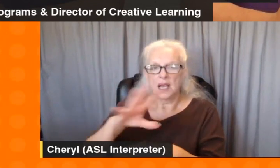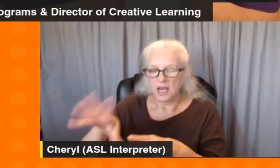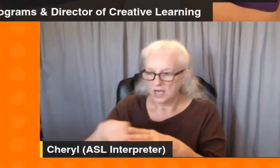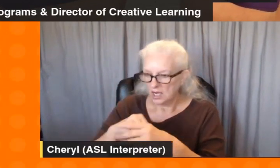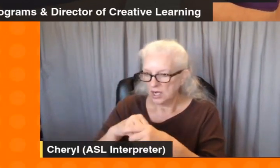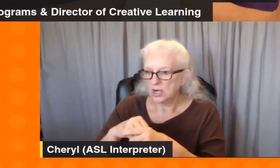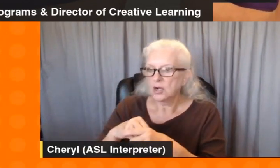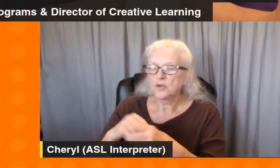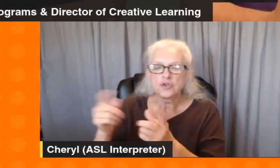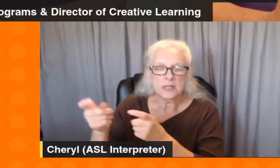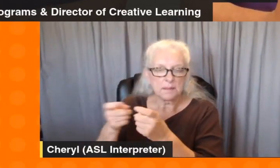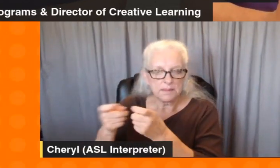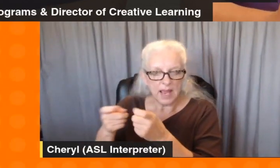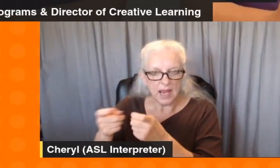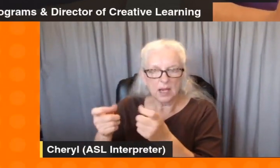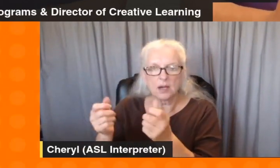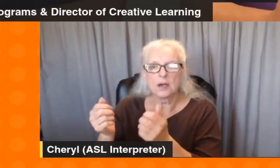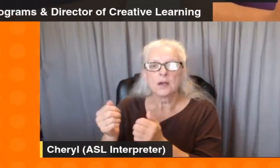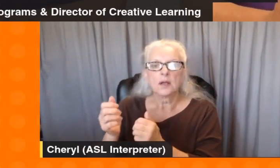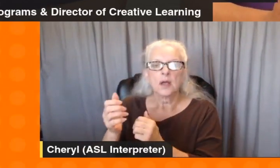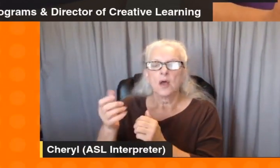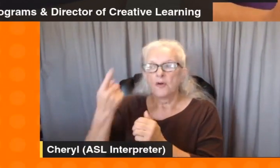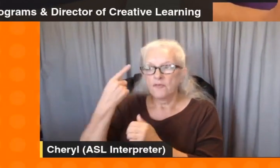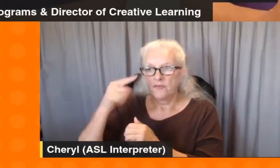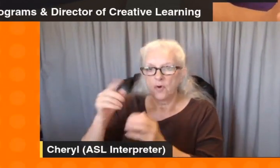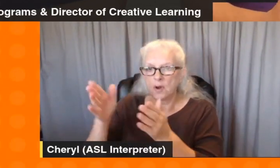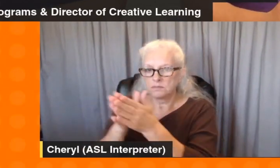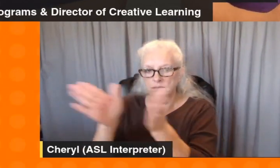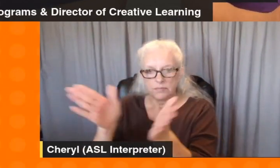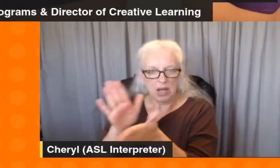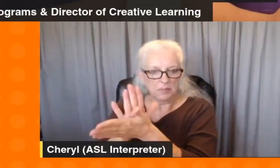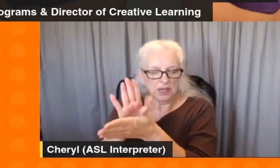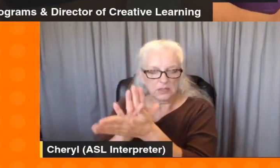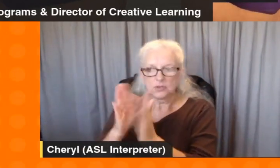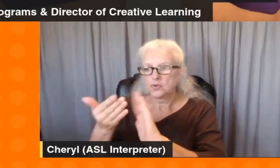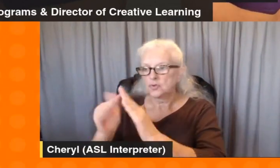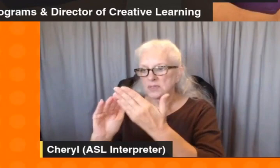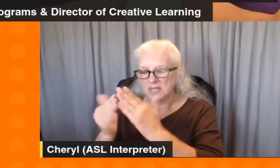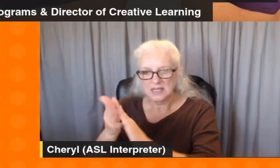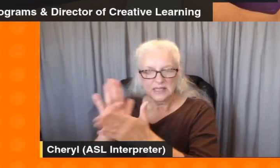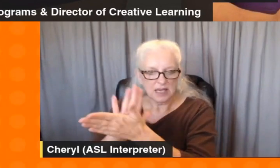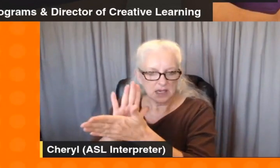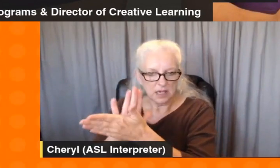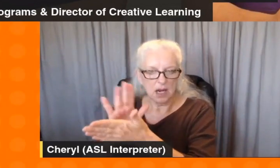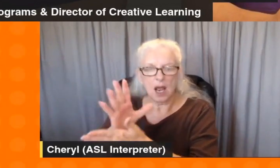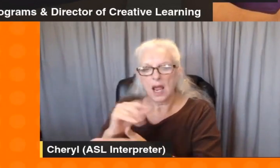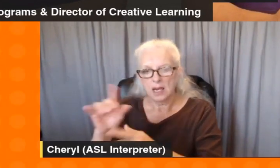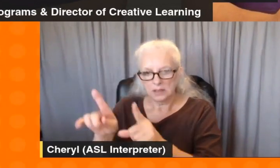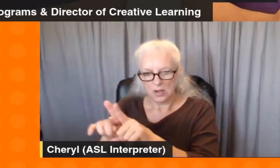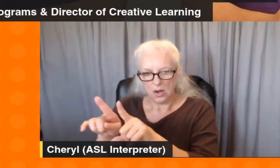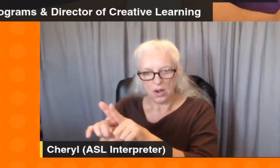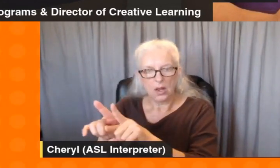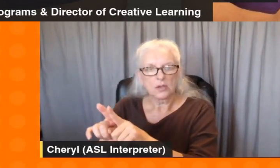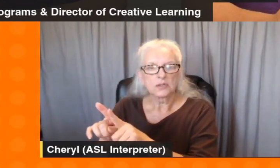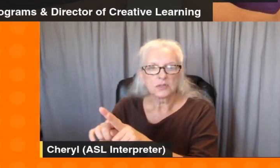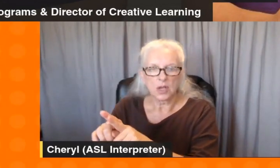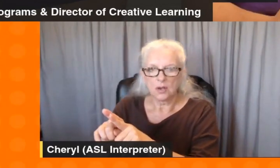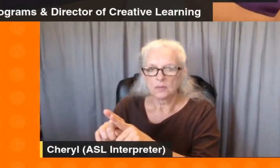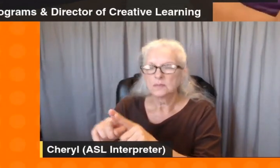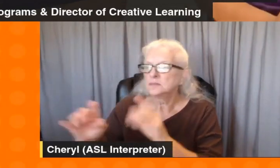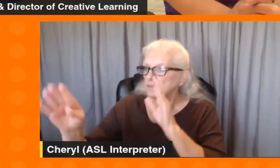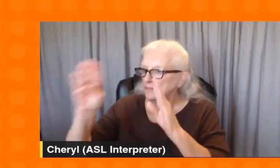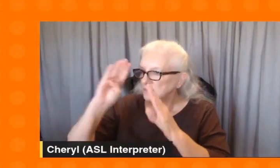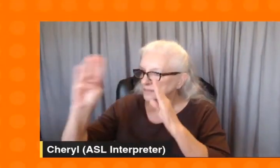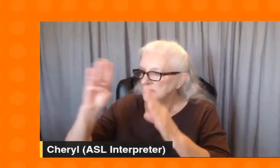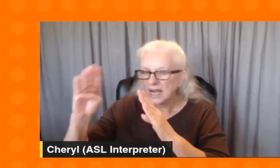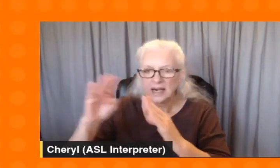product management with New Vision for Public Schools, with New York City schools, as well as Amplify Learning. Sarah and Mindy, thank you